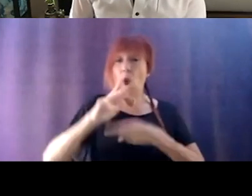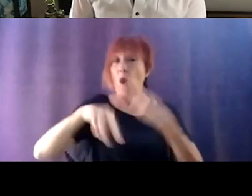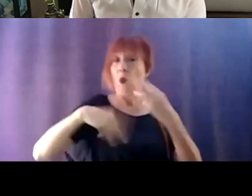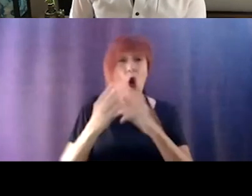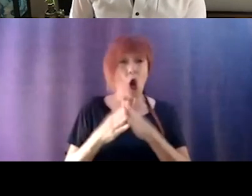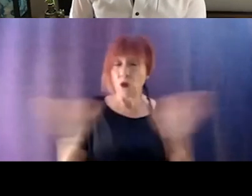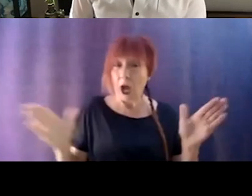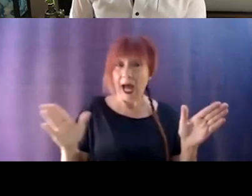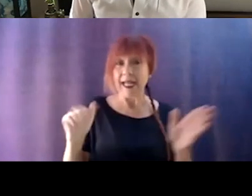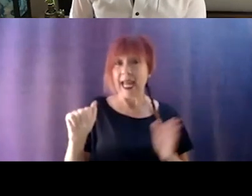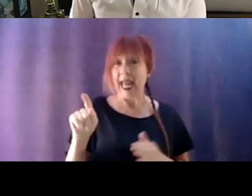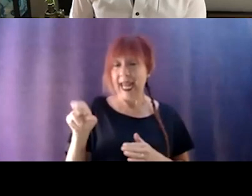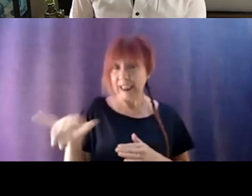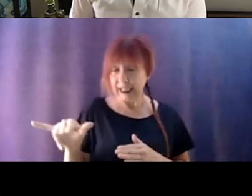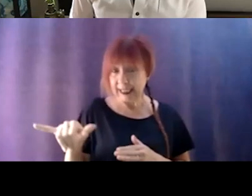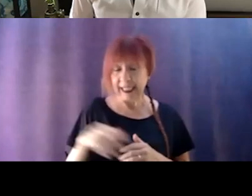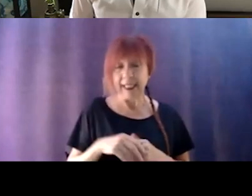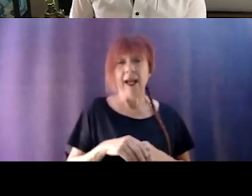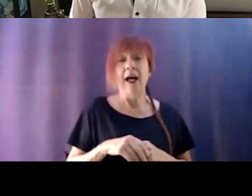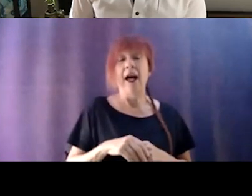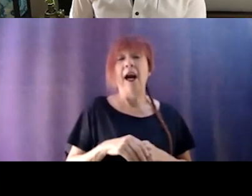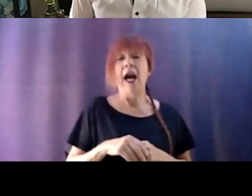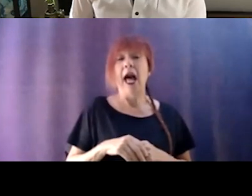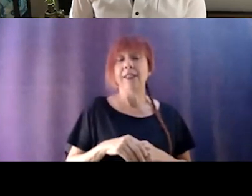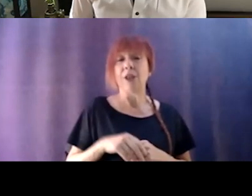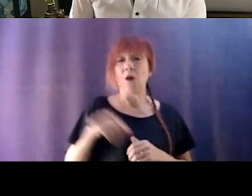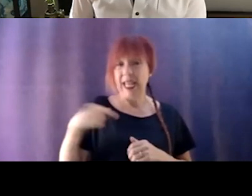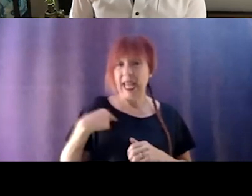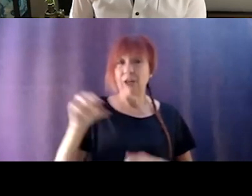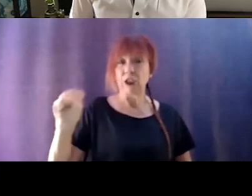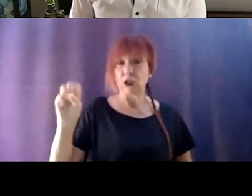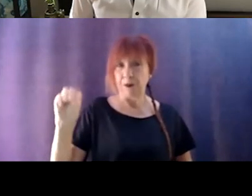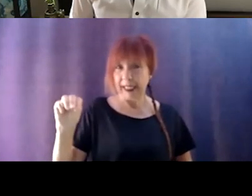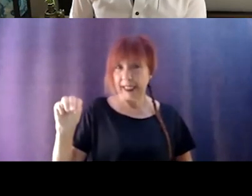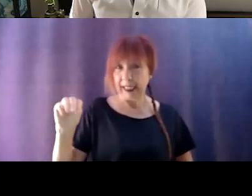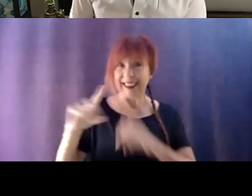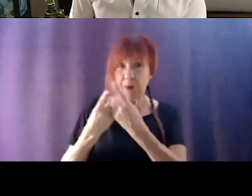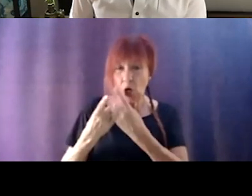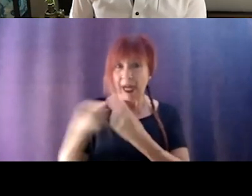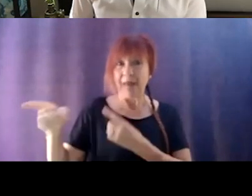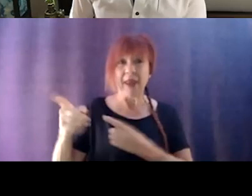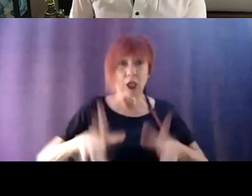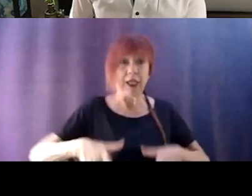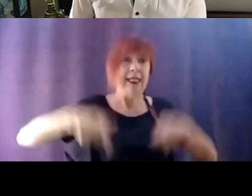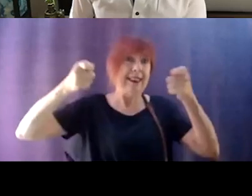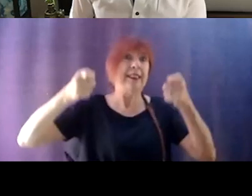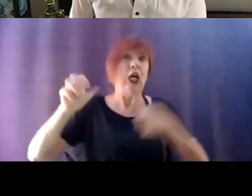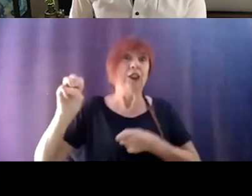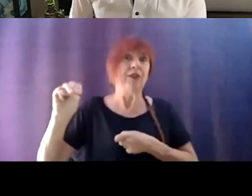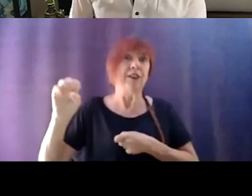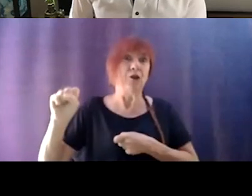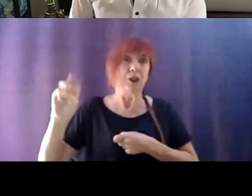social department, social media department, and they're going to take charge of that. And for me, it's a release, because like that,